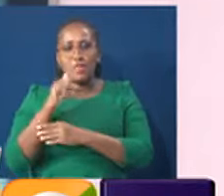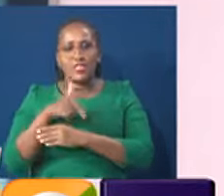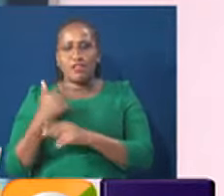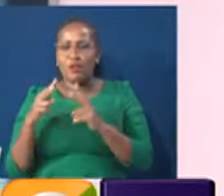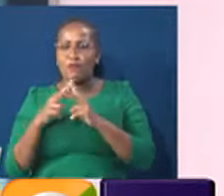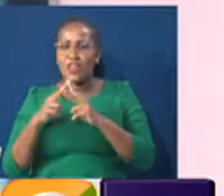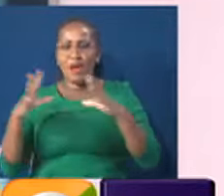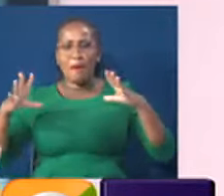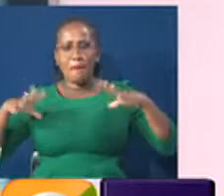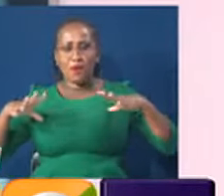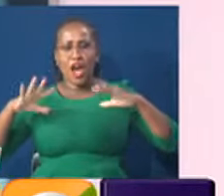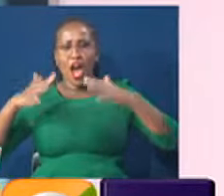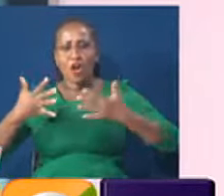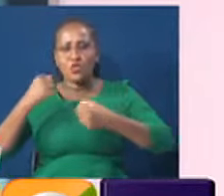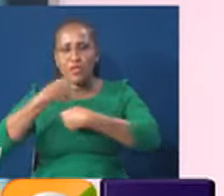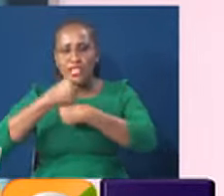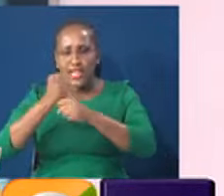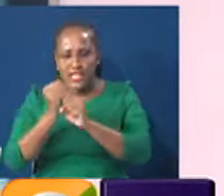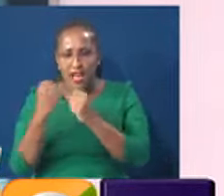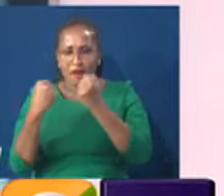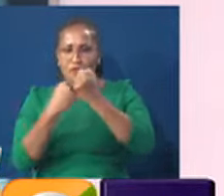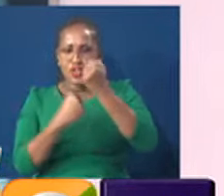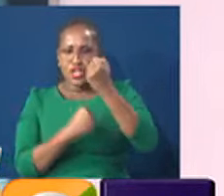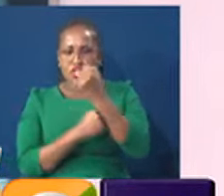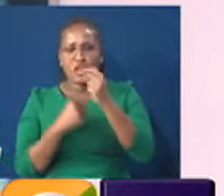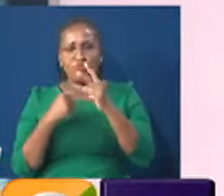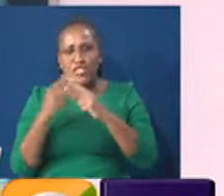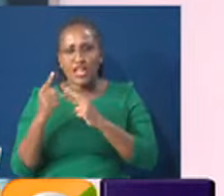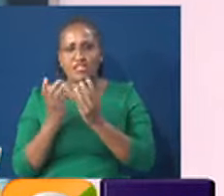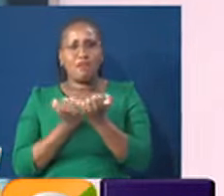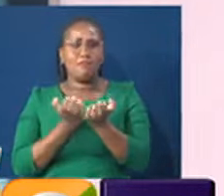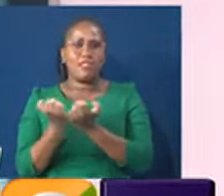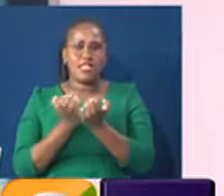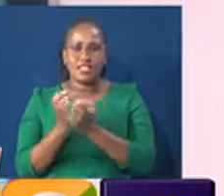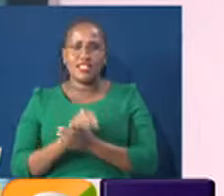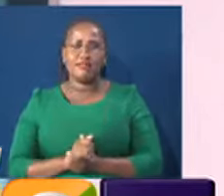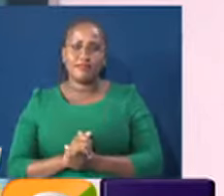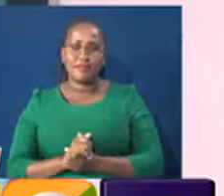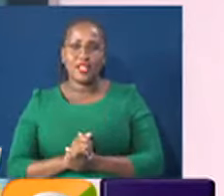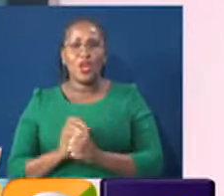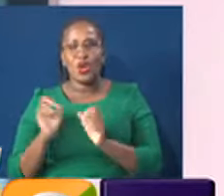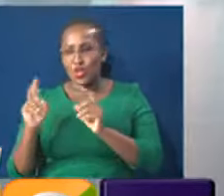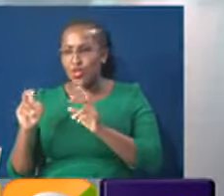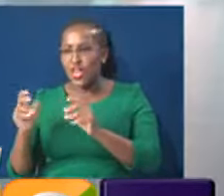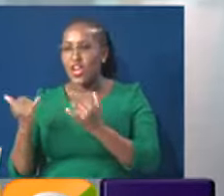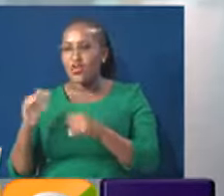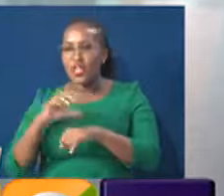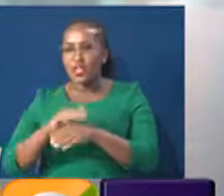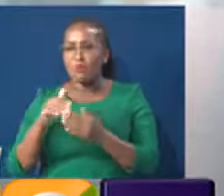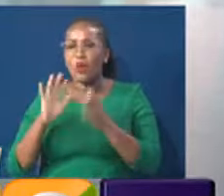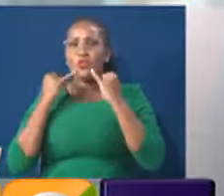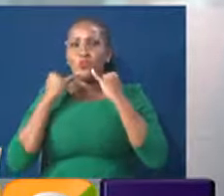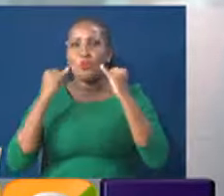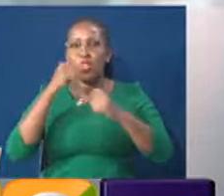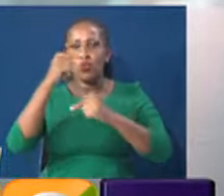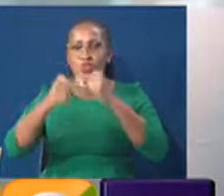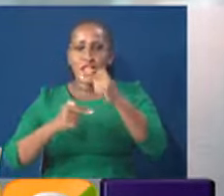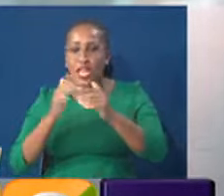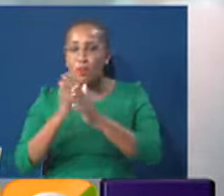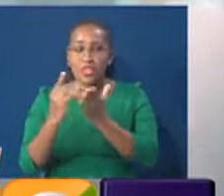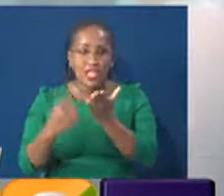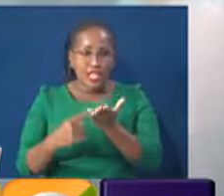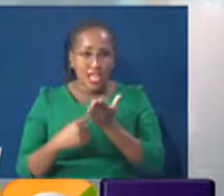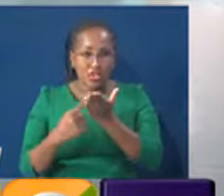to set up a foundation of restarting the engine of production. And of course, we'll get more details as we get into it. But